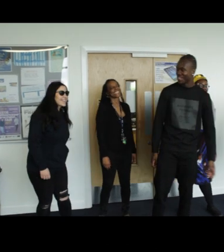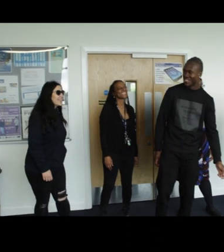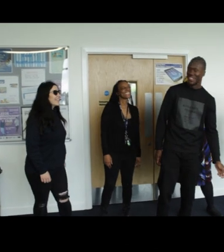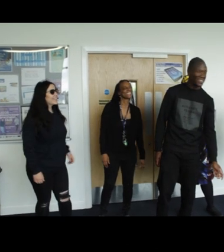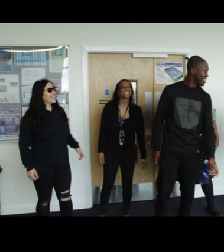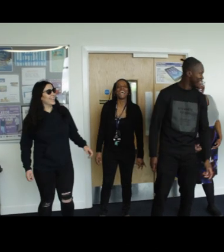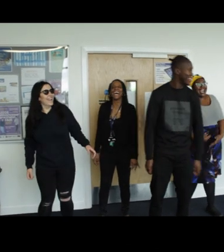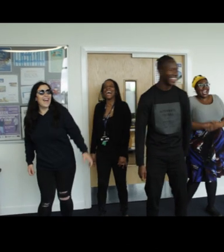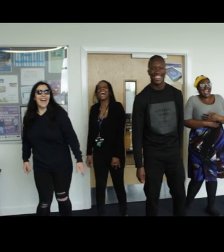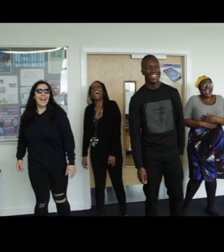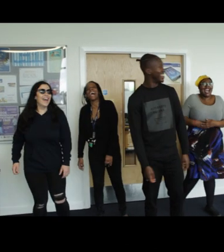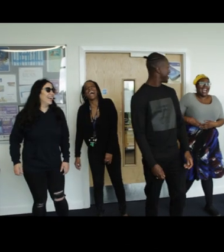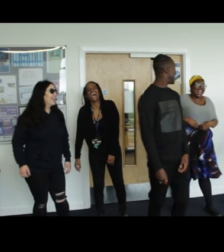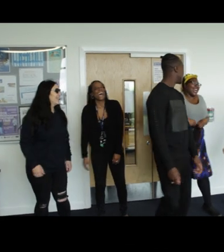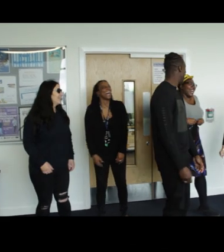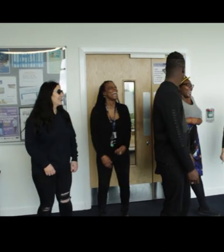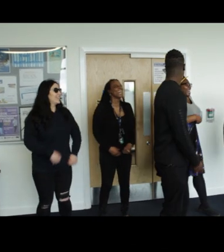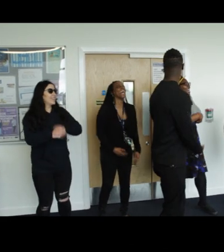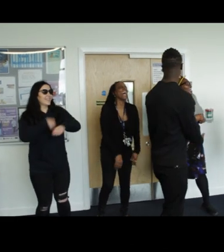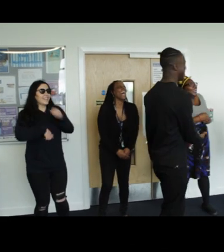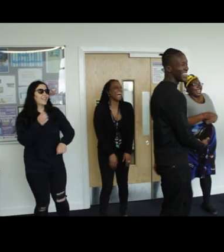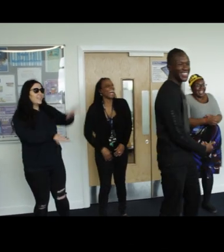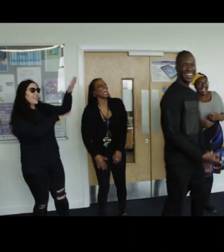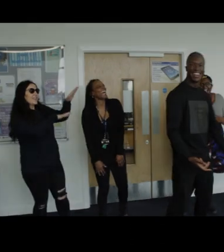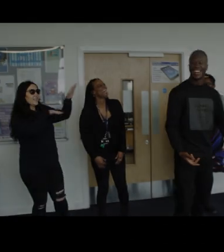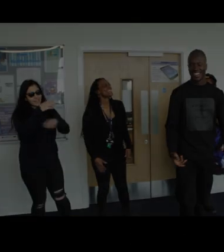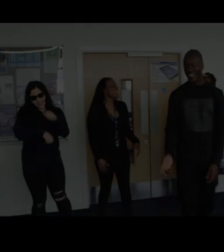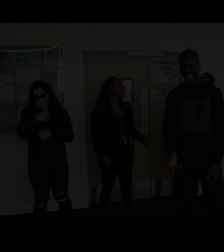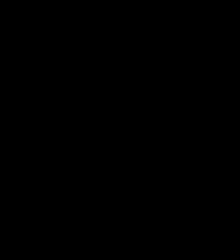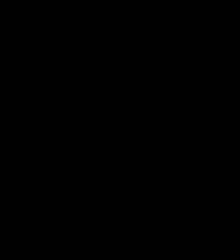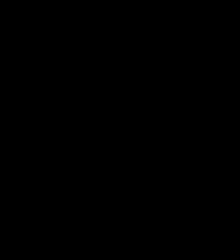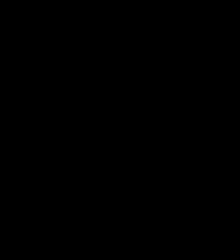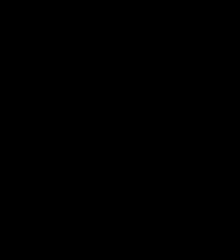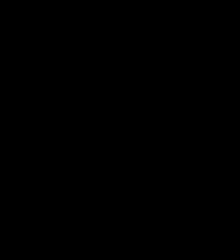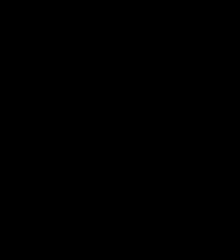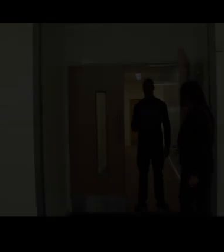You're not even in Ruben, man. You're not even in Ruben. Oh, wait. Yeah. Yeah. Three, two.